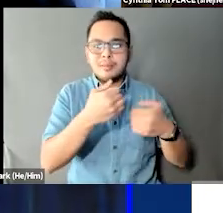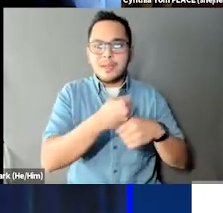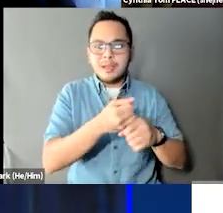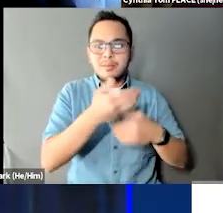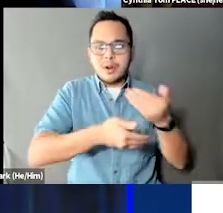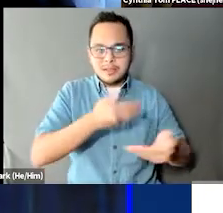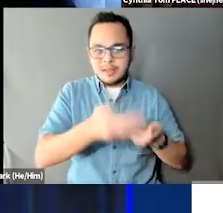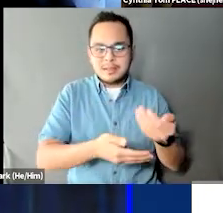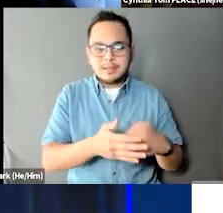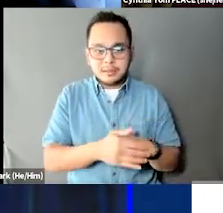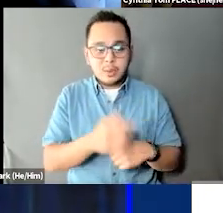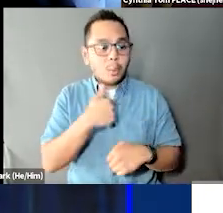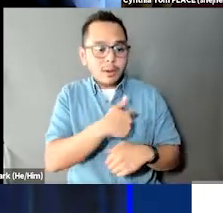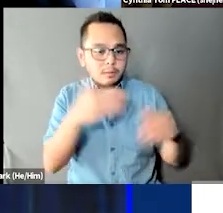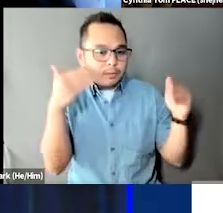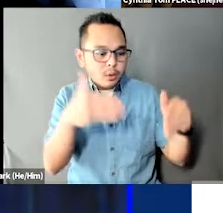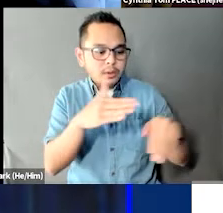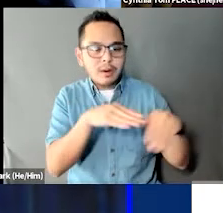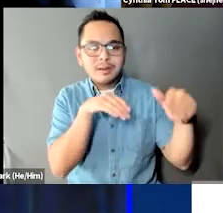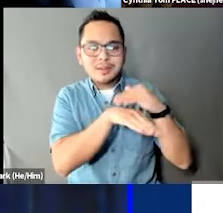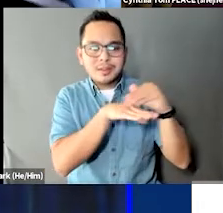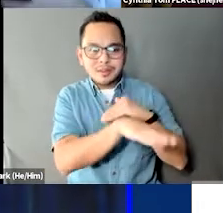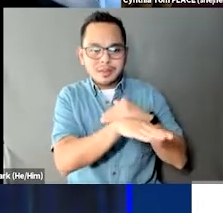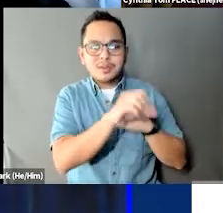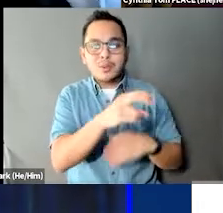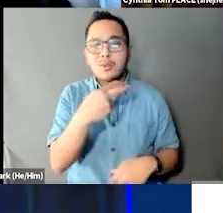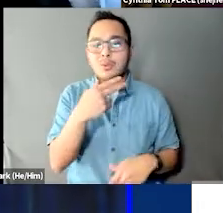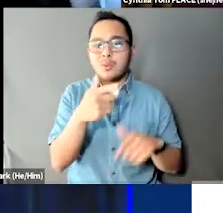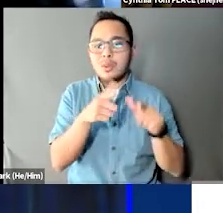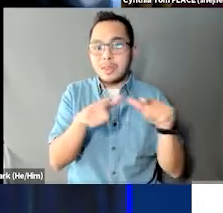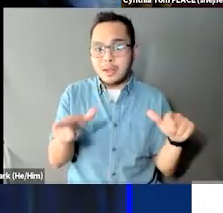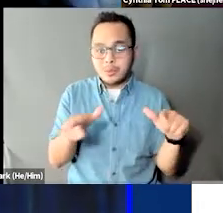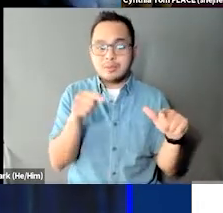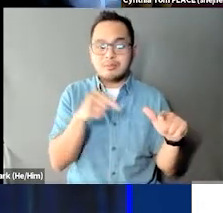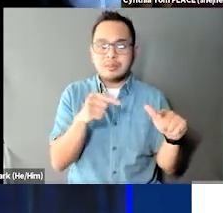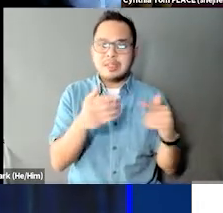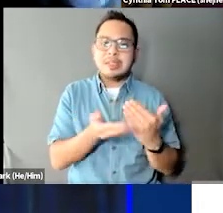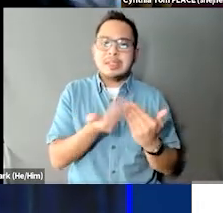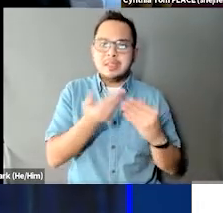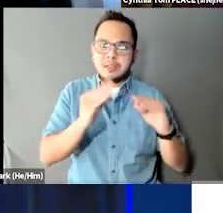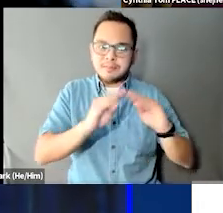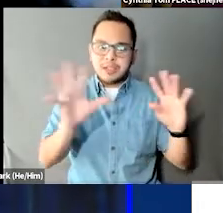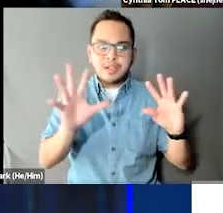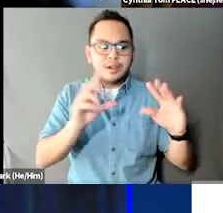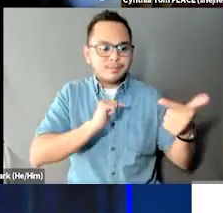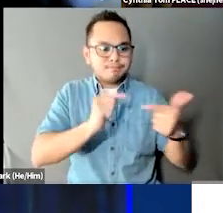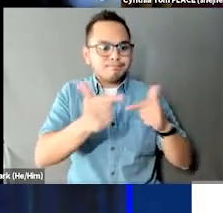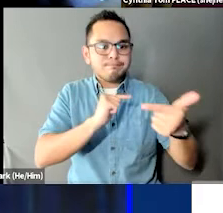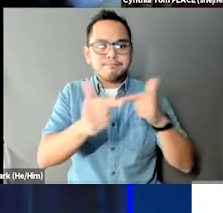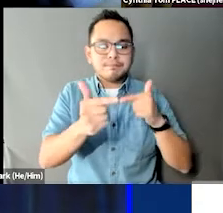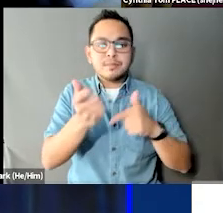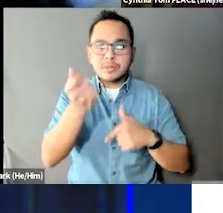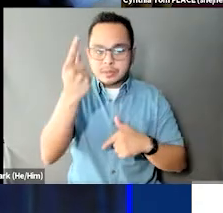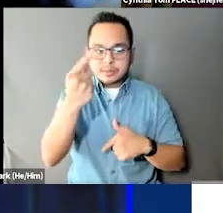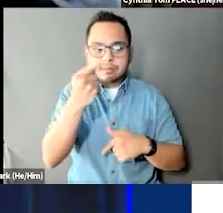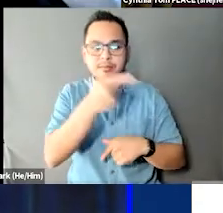And we focused on accessibility so that language was more easily understood. We were clear with our